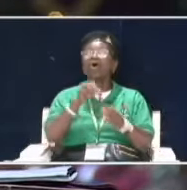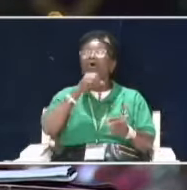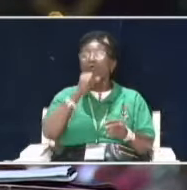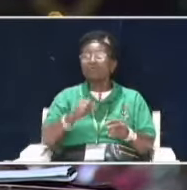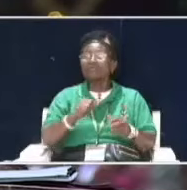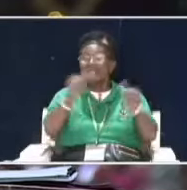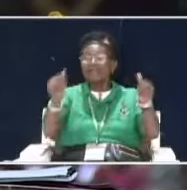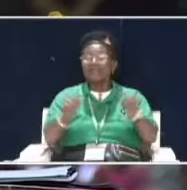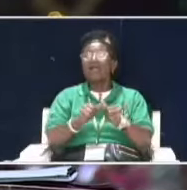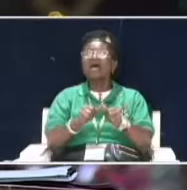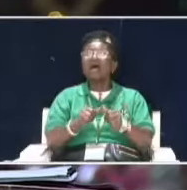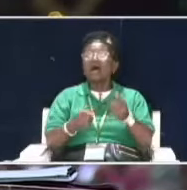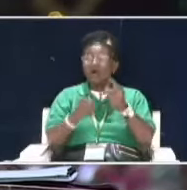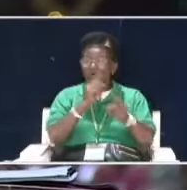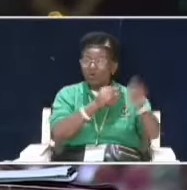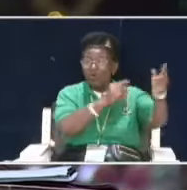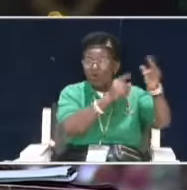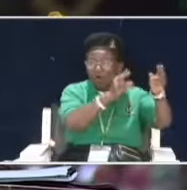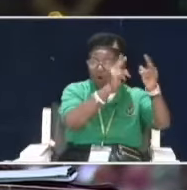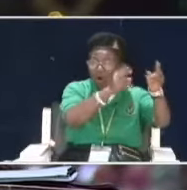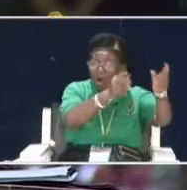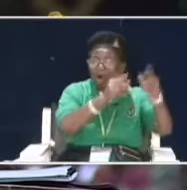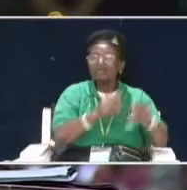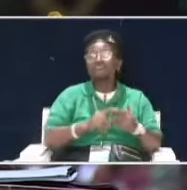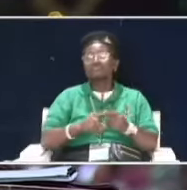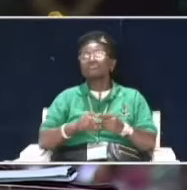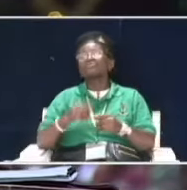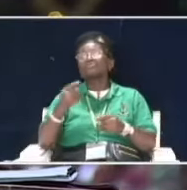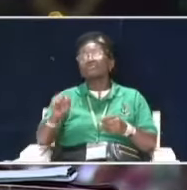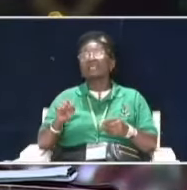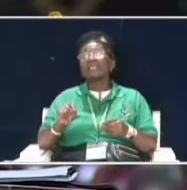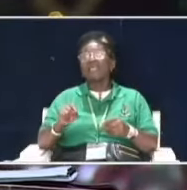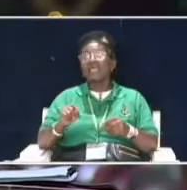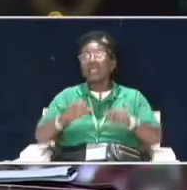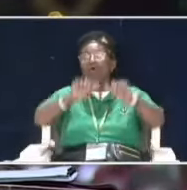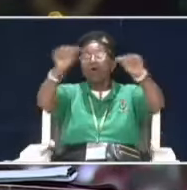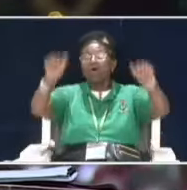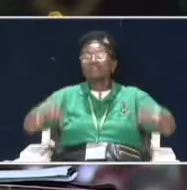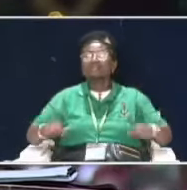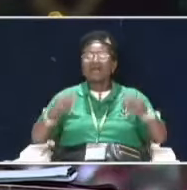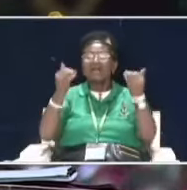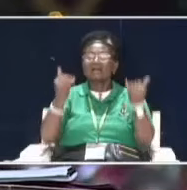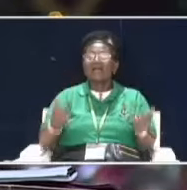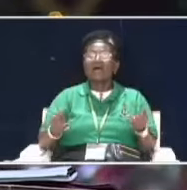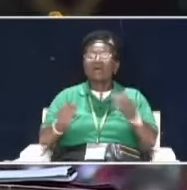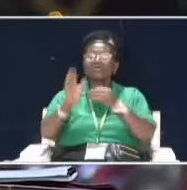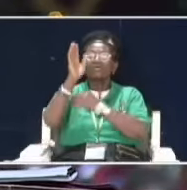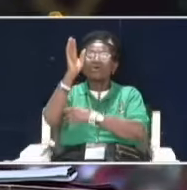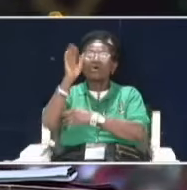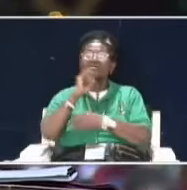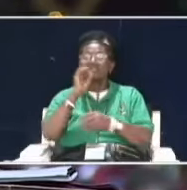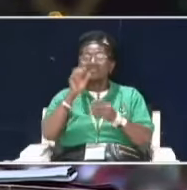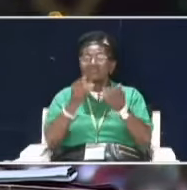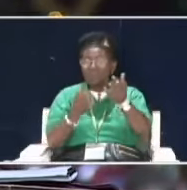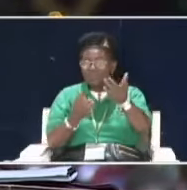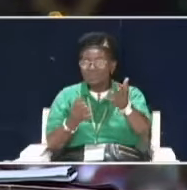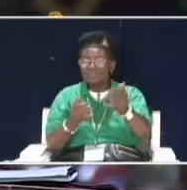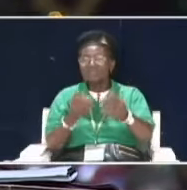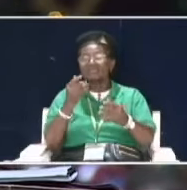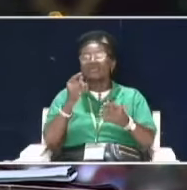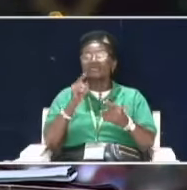overflow, run to the altar now. God is waiting